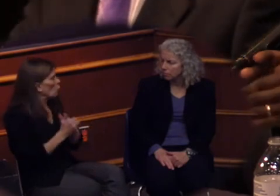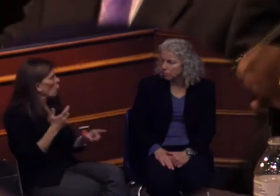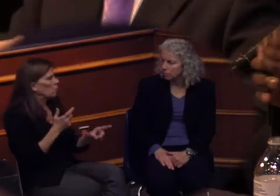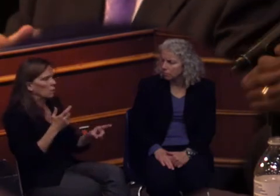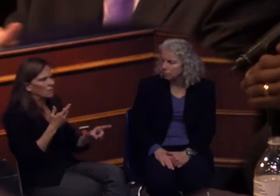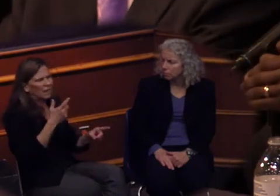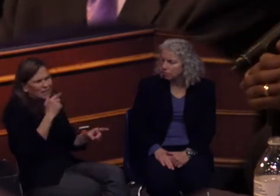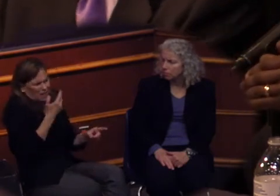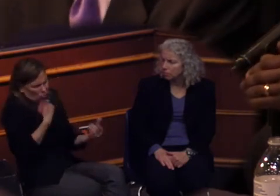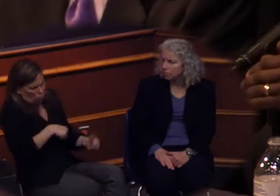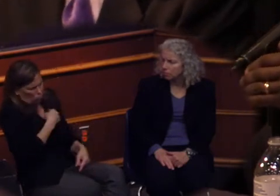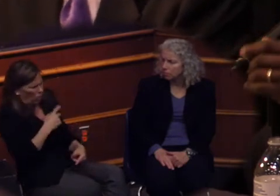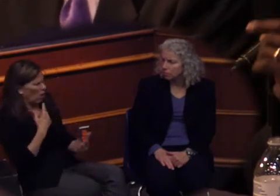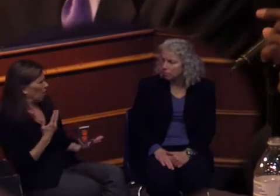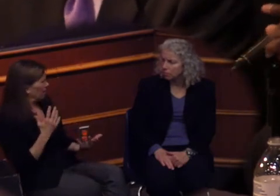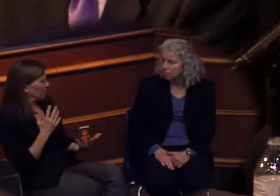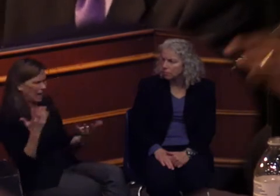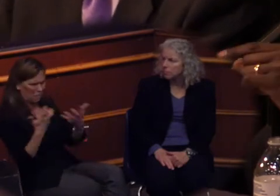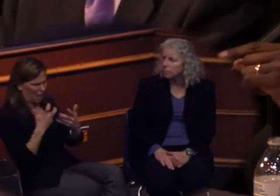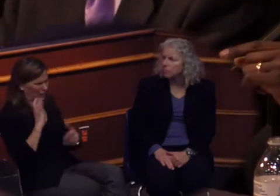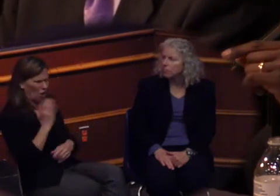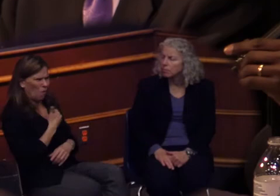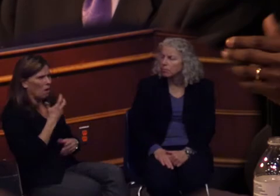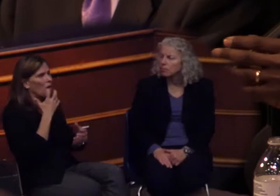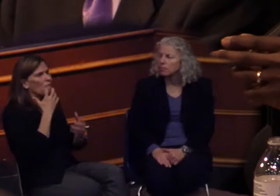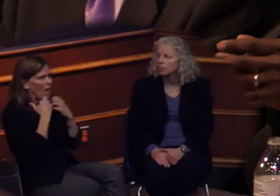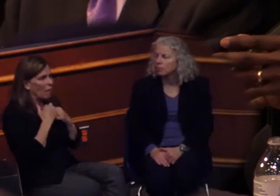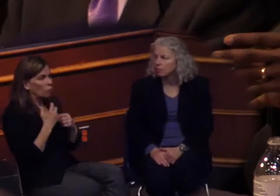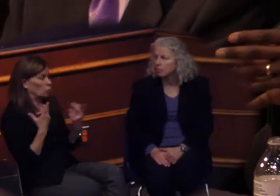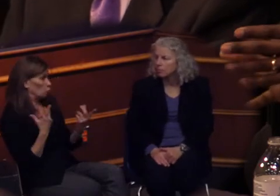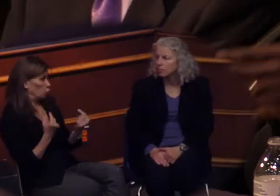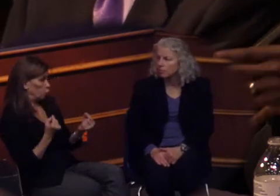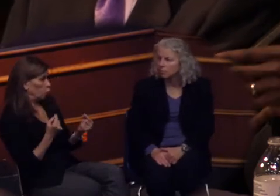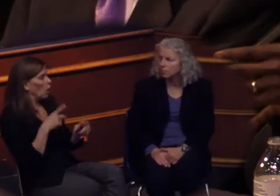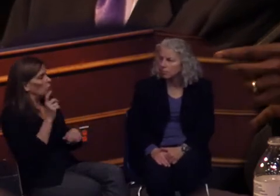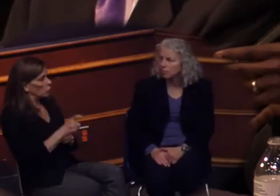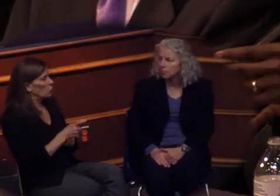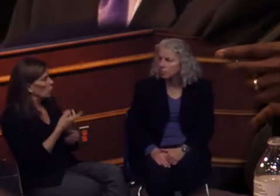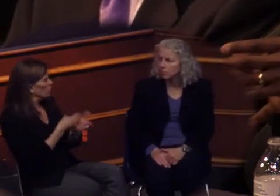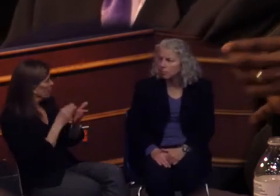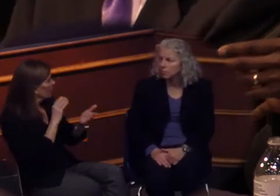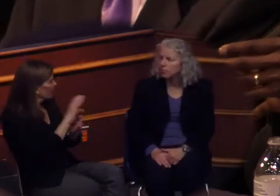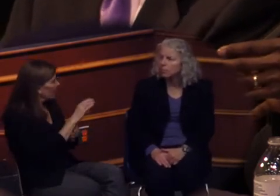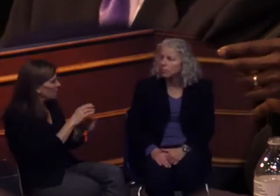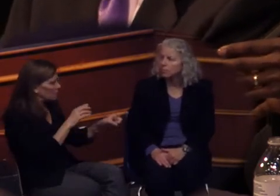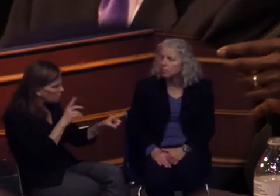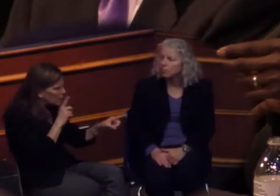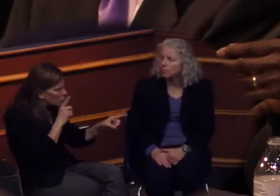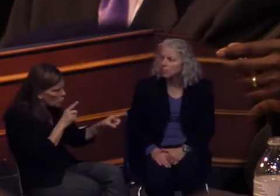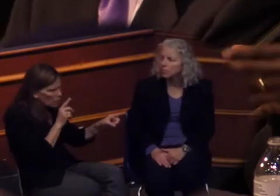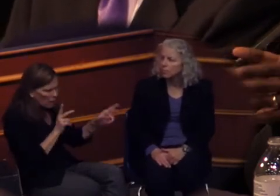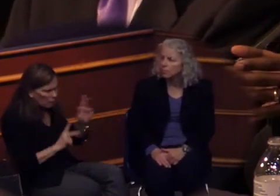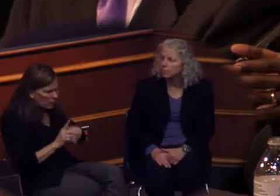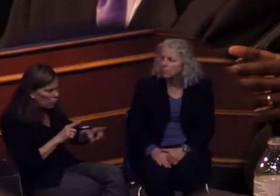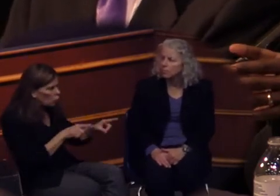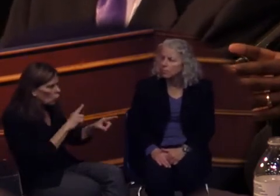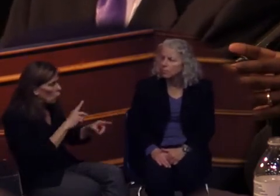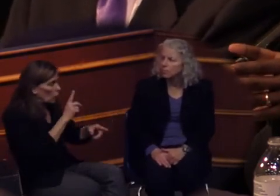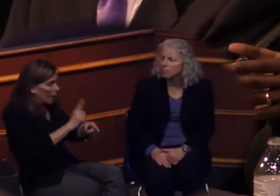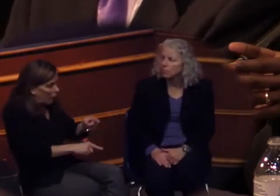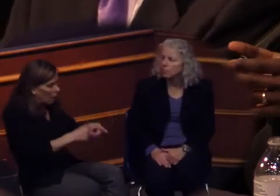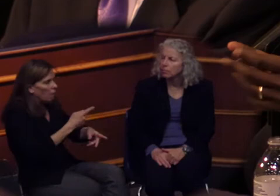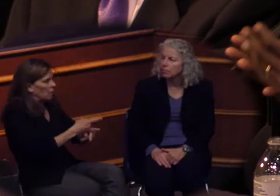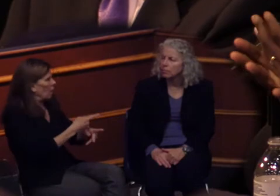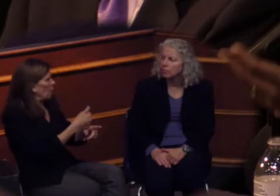not who we are. It is not what our values are. What we should be doing is investing in ensuring people who can't take care of